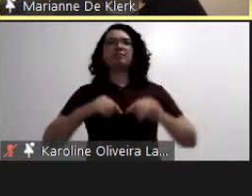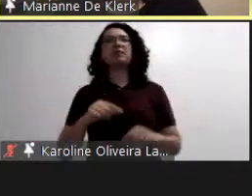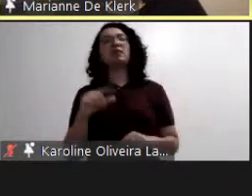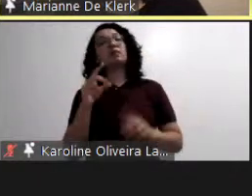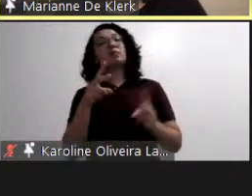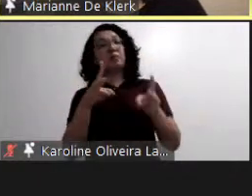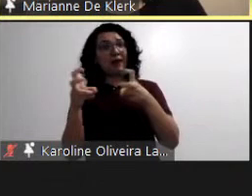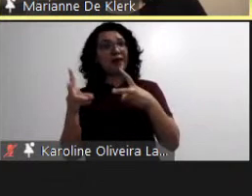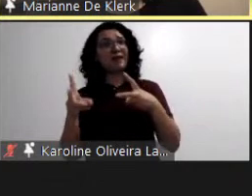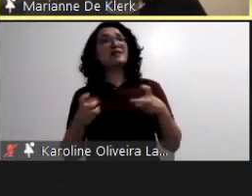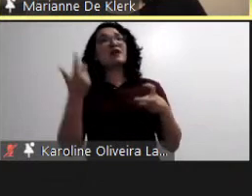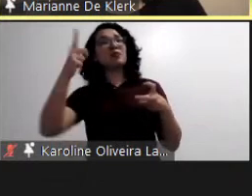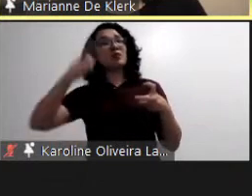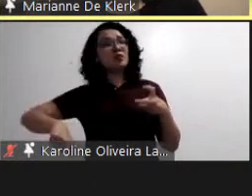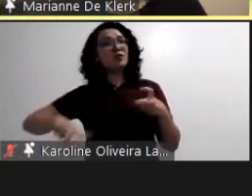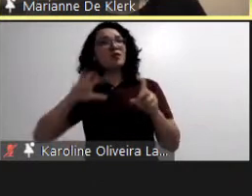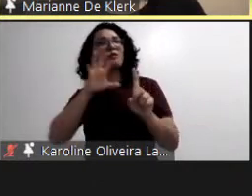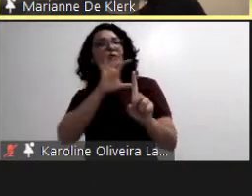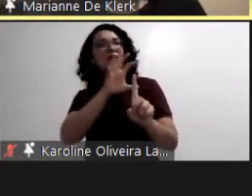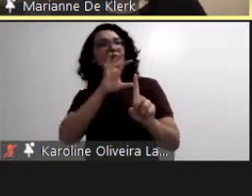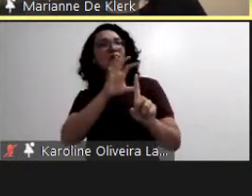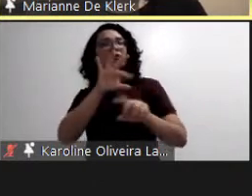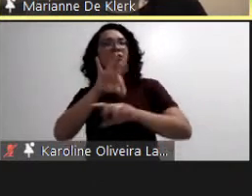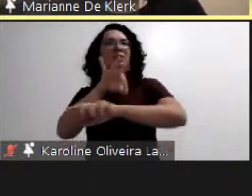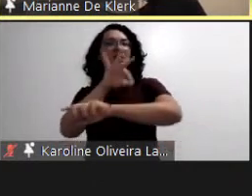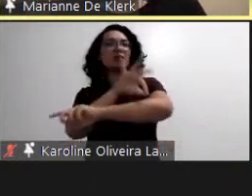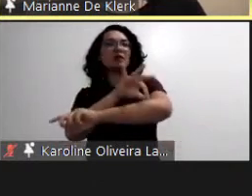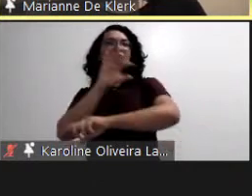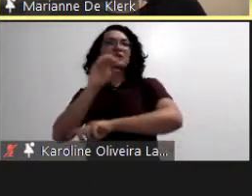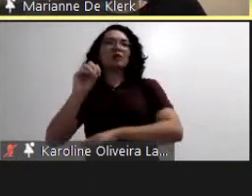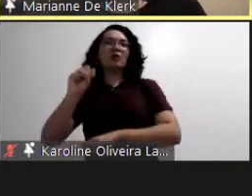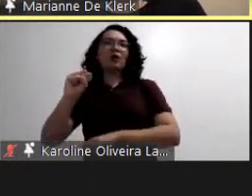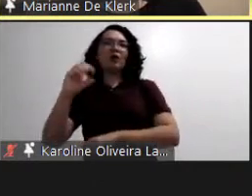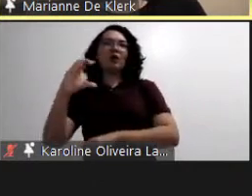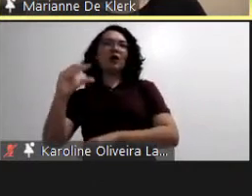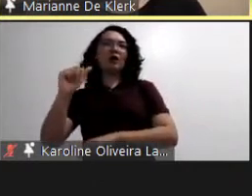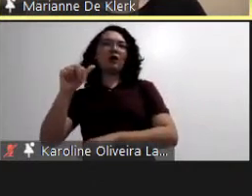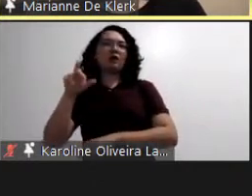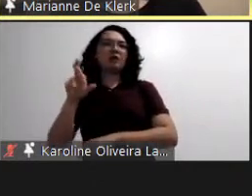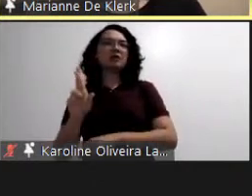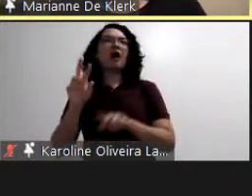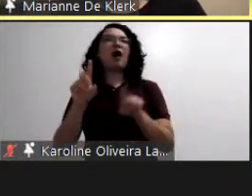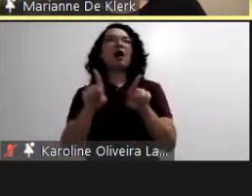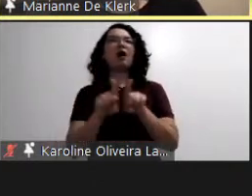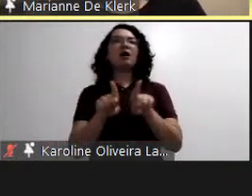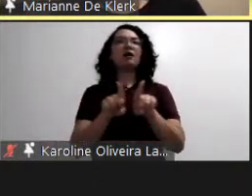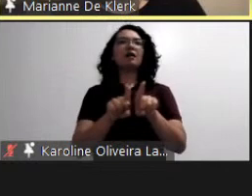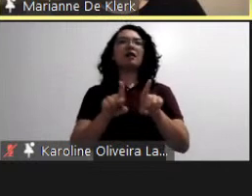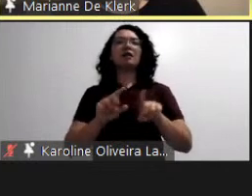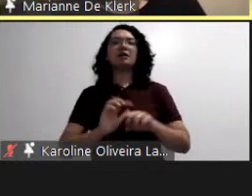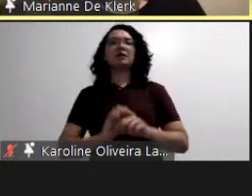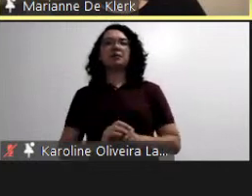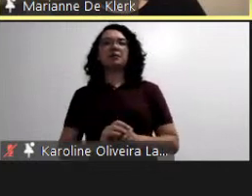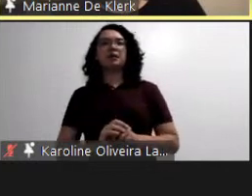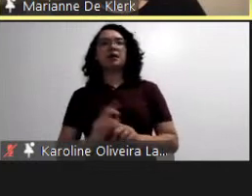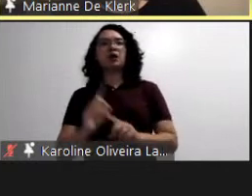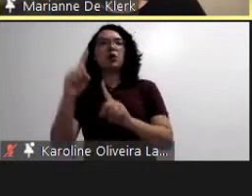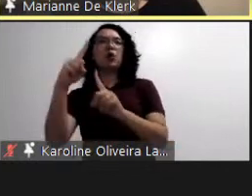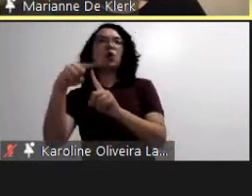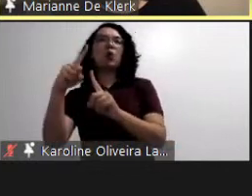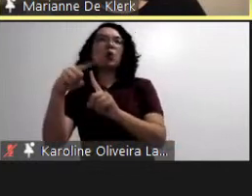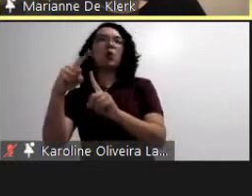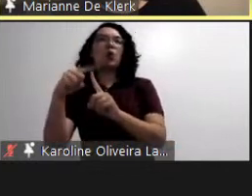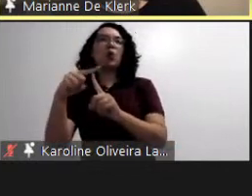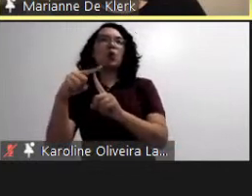You can see the mural there that became part of the Pretoria typology, part of the office and residential typology. These